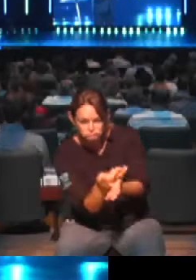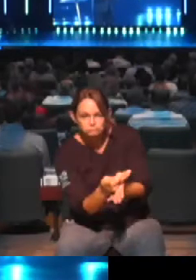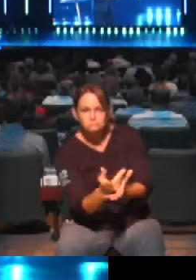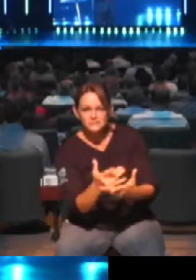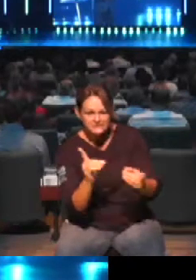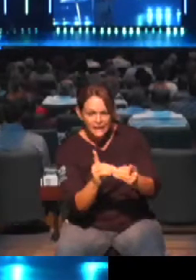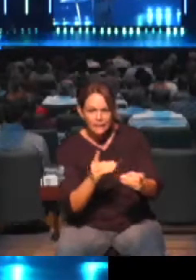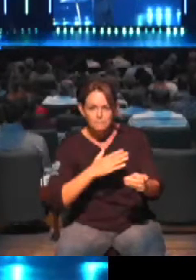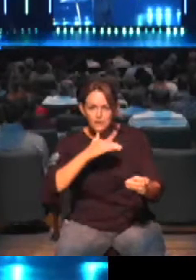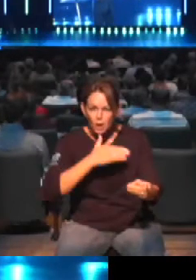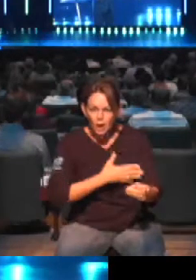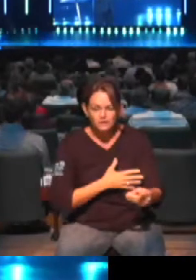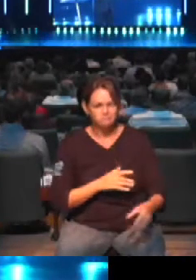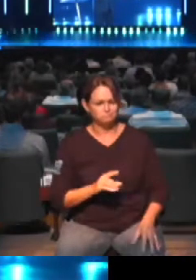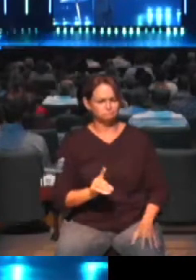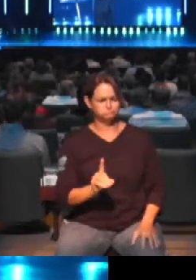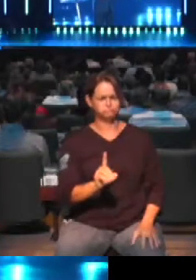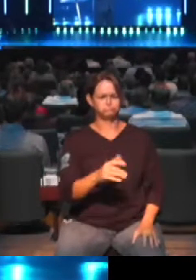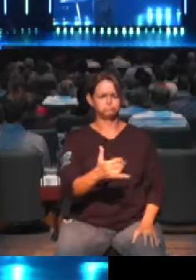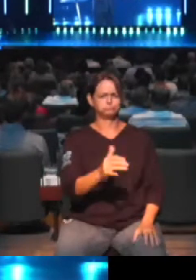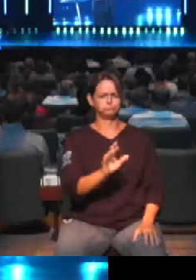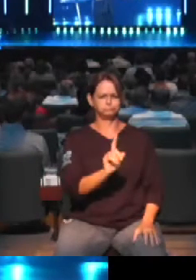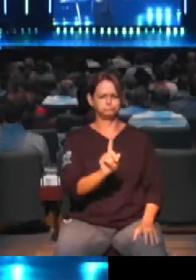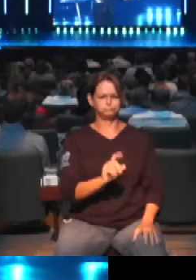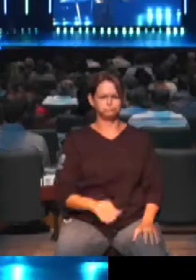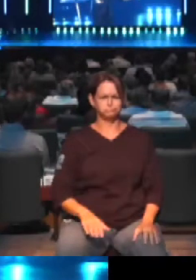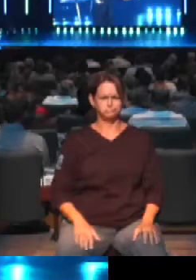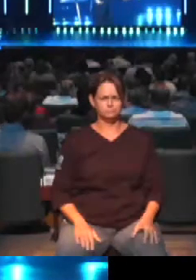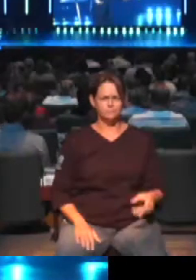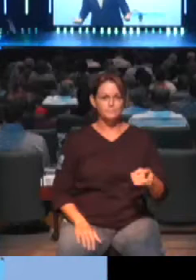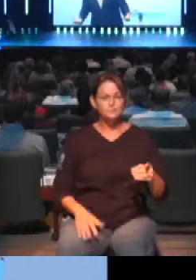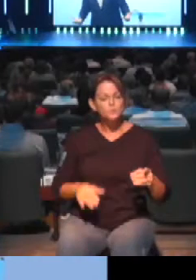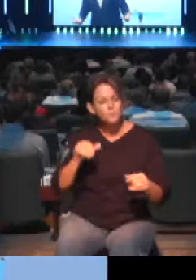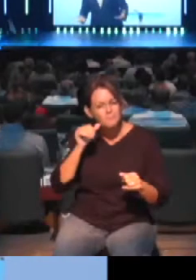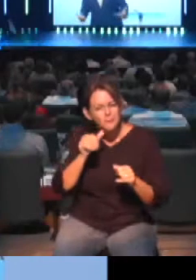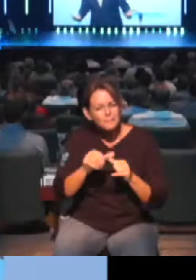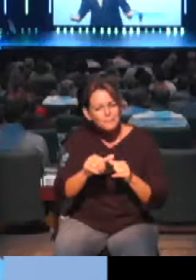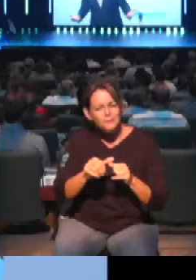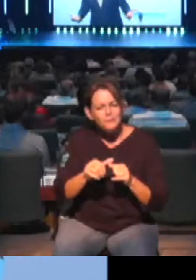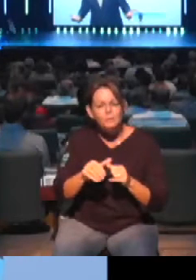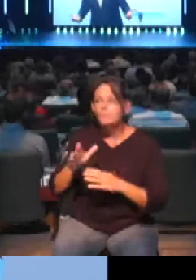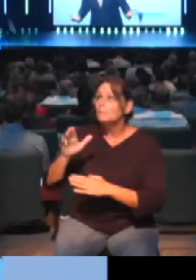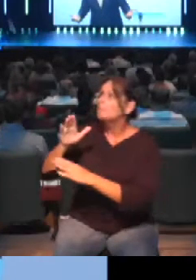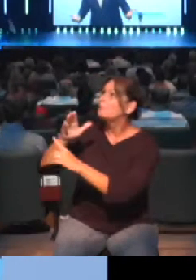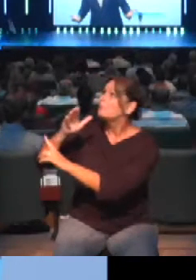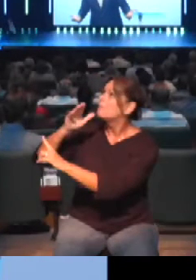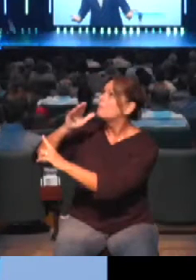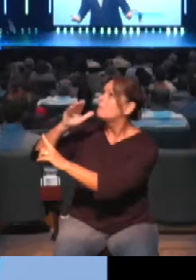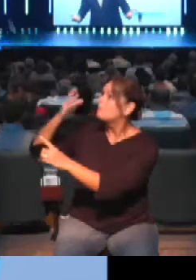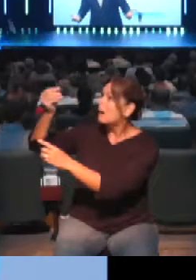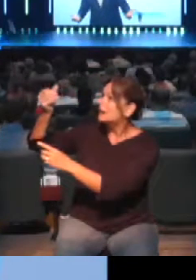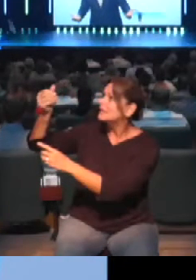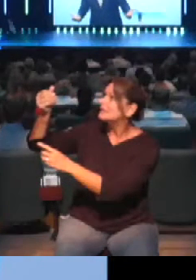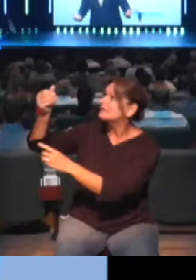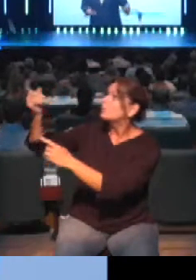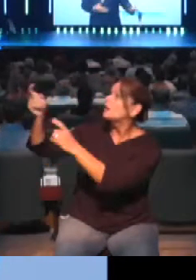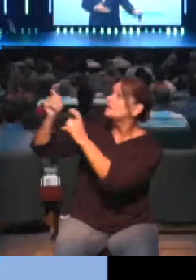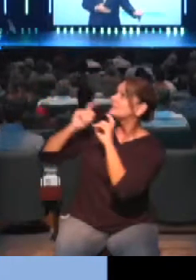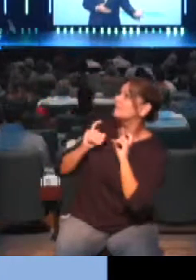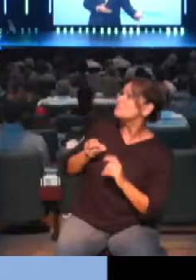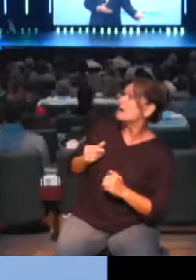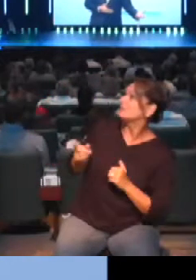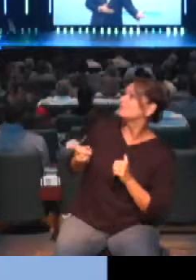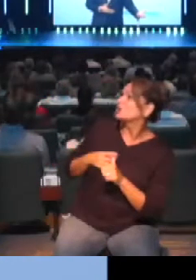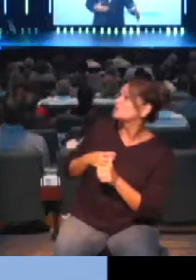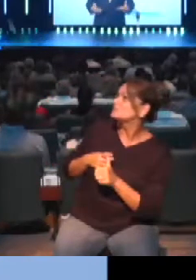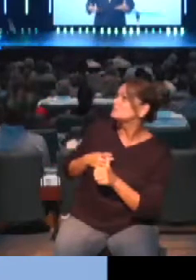be trusted with money, he'll give you the true riches. And my daughter's true riches. And if you can't